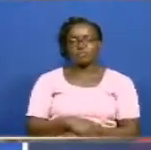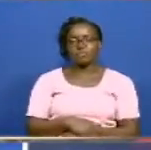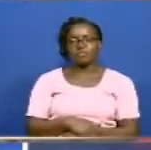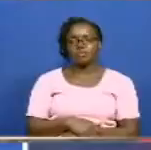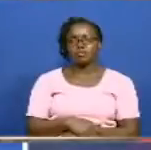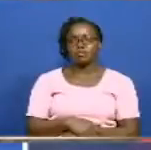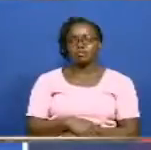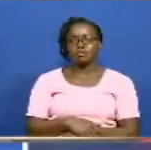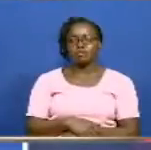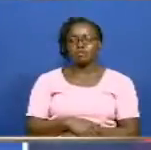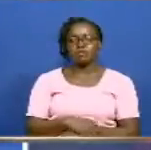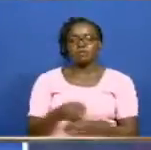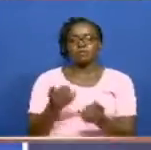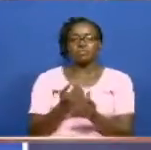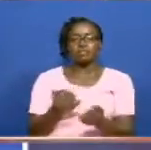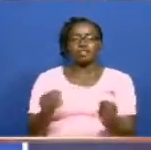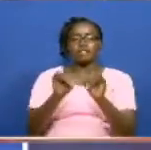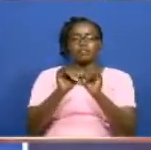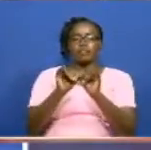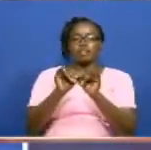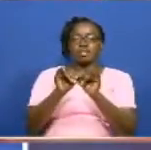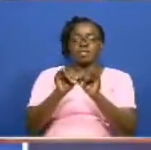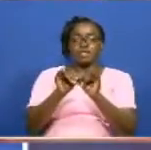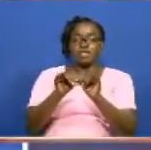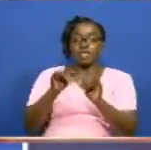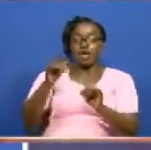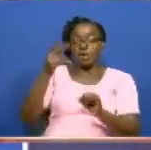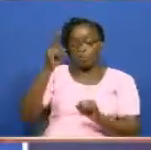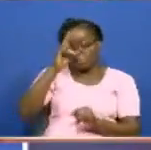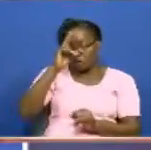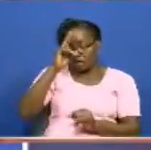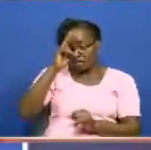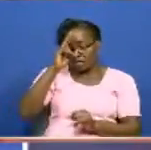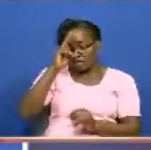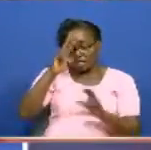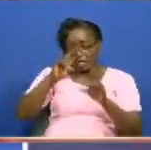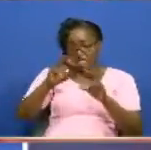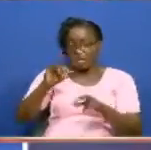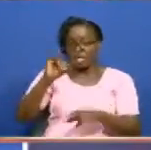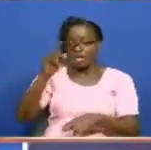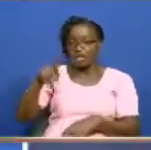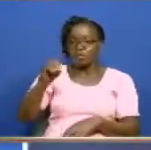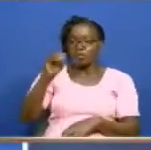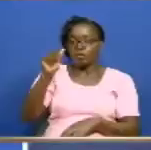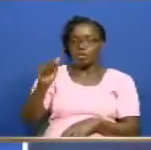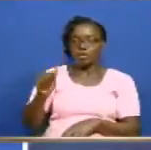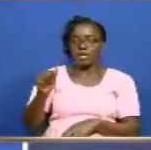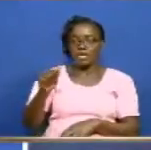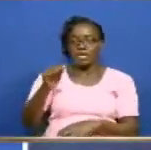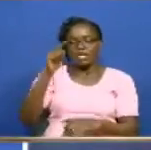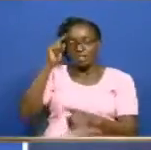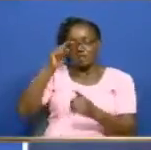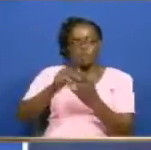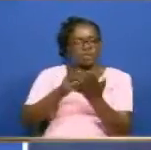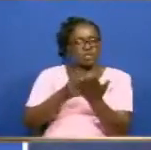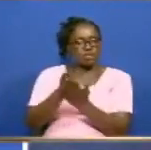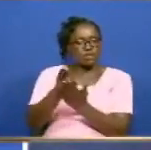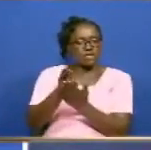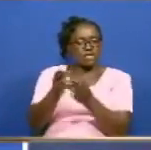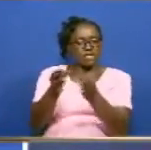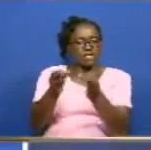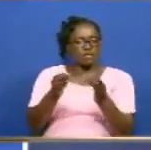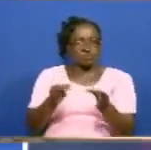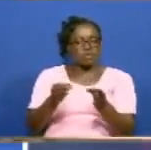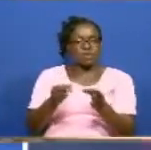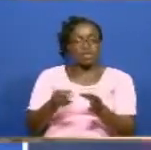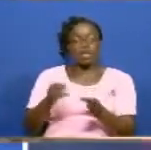Meanwhile, the Independent Policing Oversight Authority has said the success of the ongoing police reforms hinges largely on transparency and accountability amongst